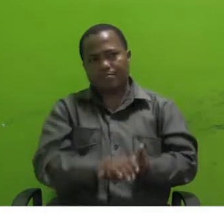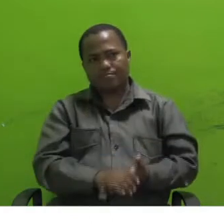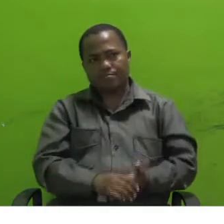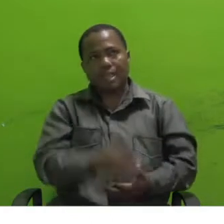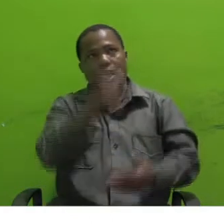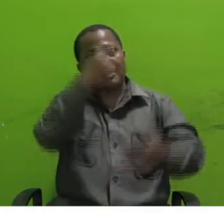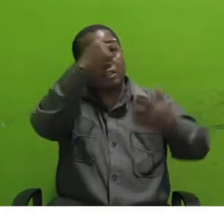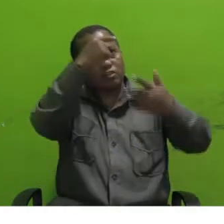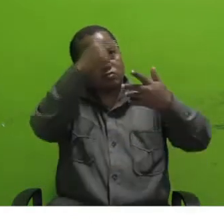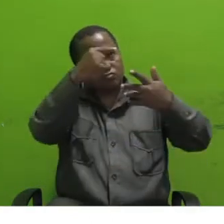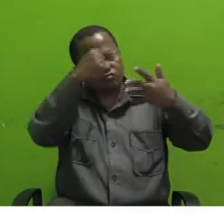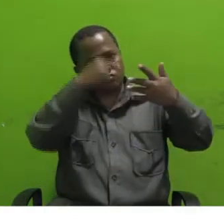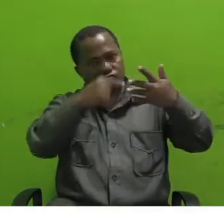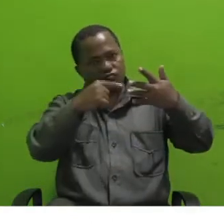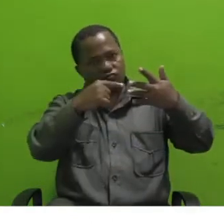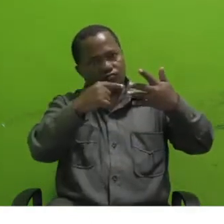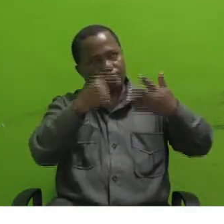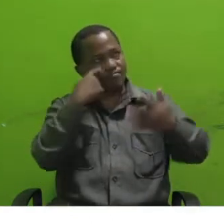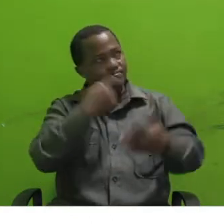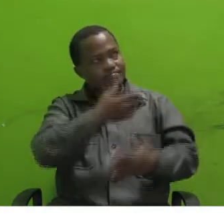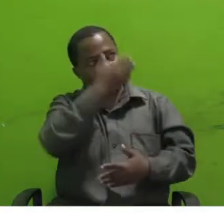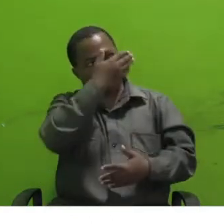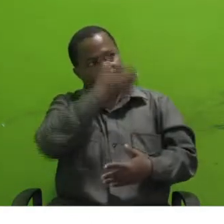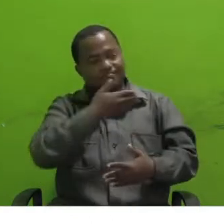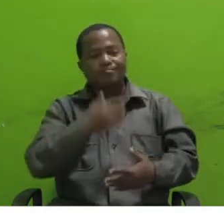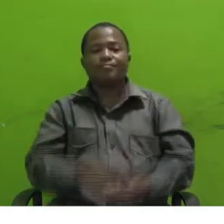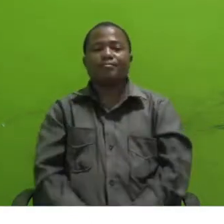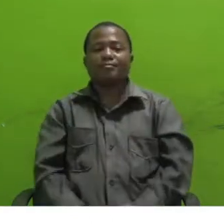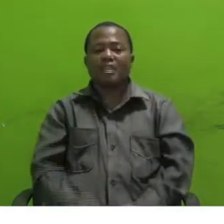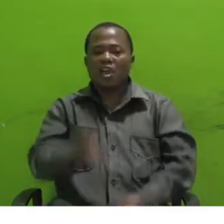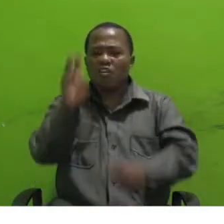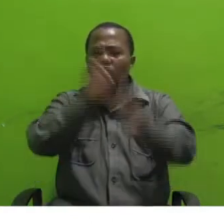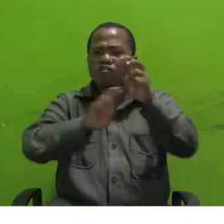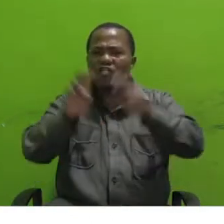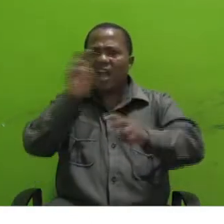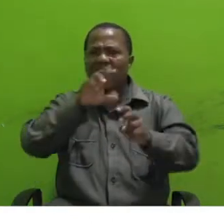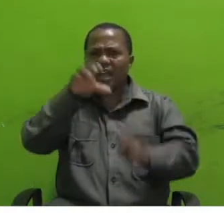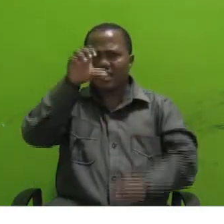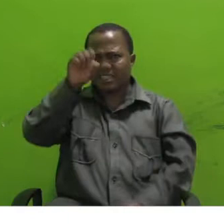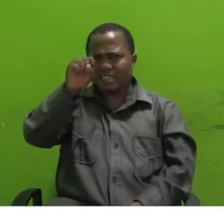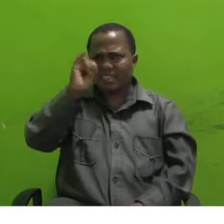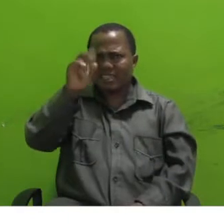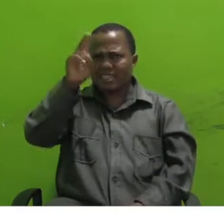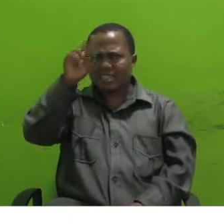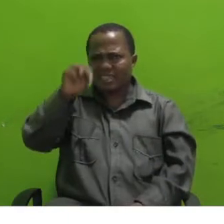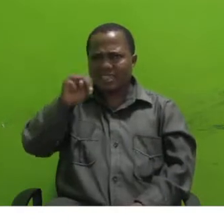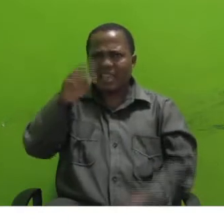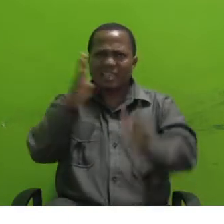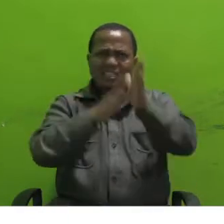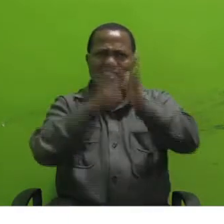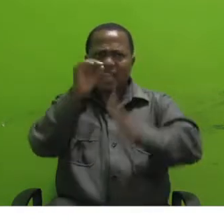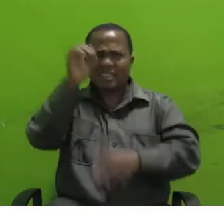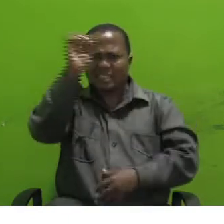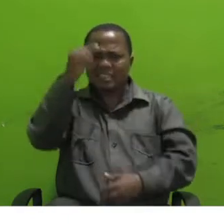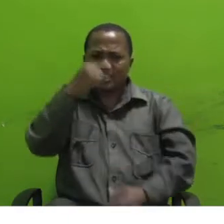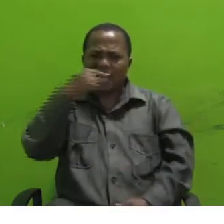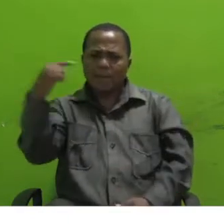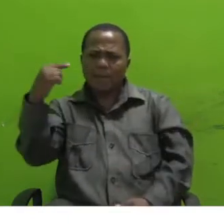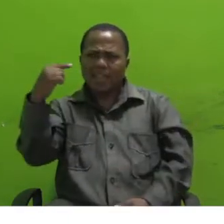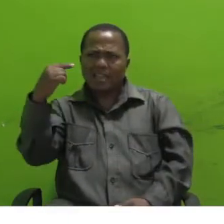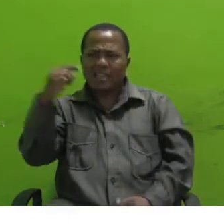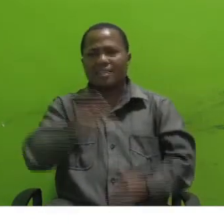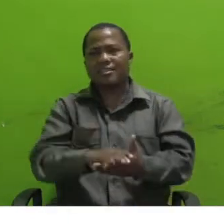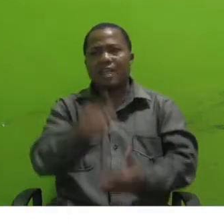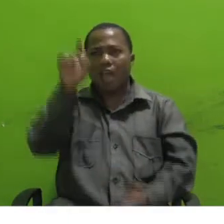2, if sine alpha is equal to √2/5, find sine 90 degrees minus